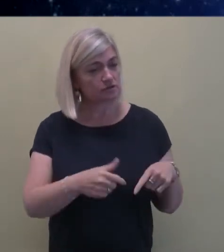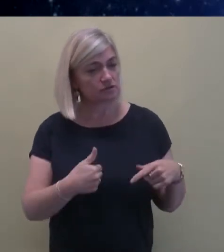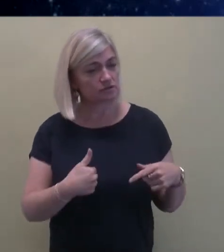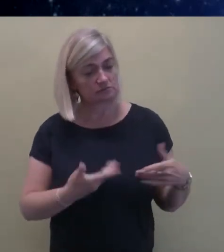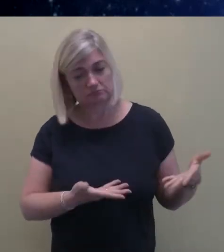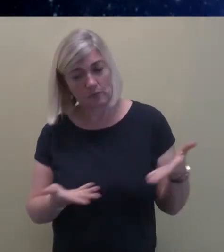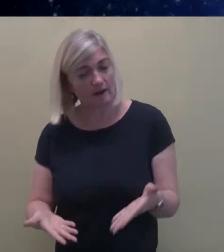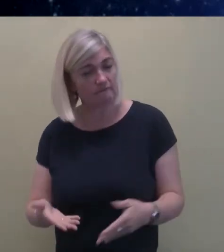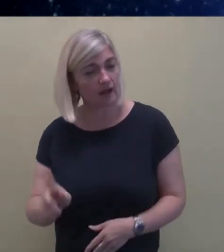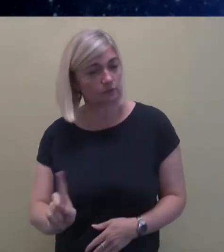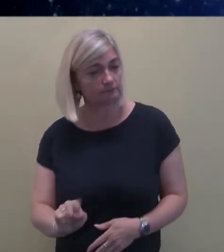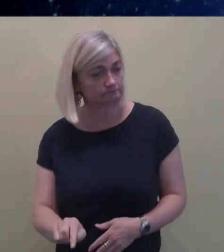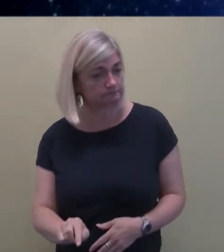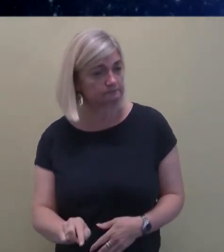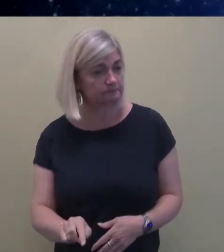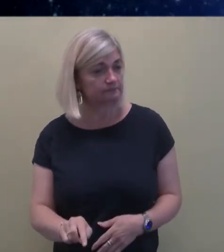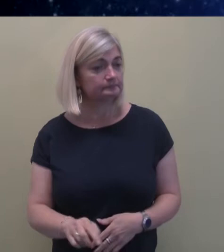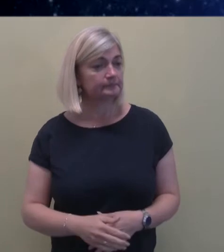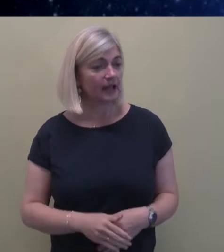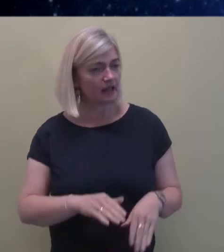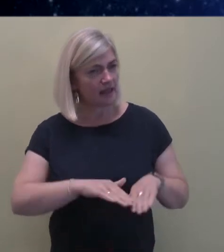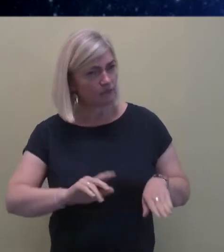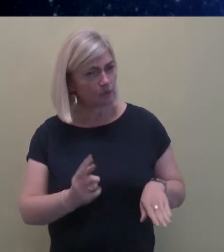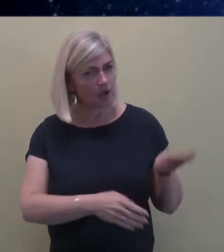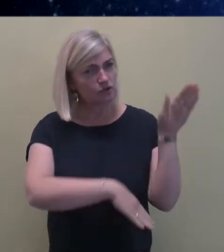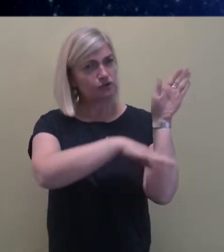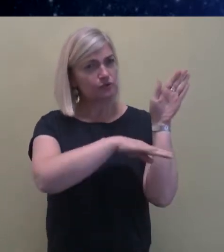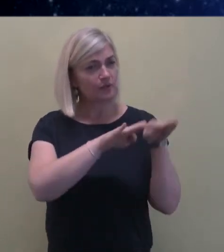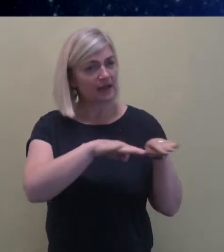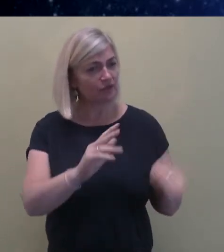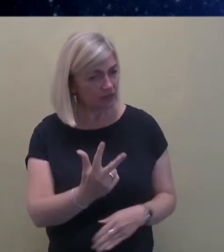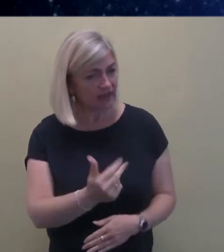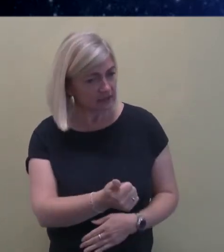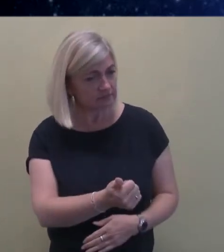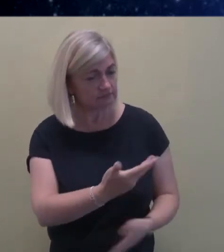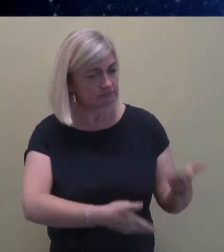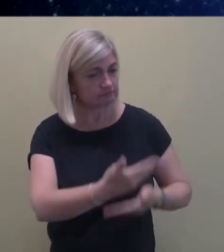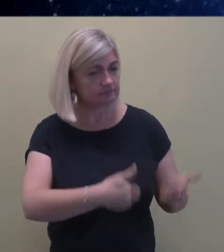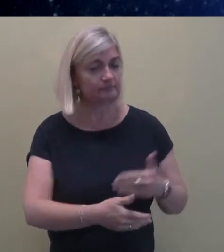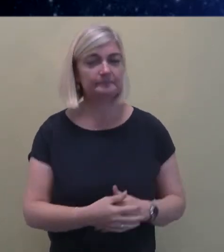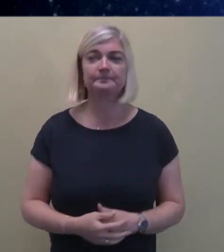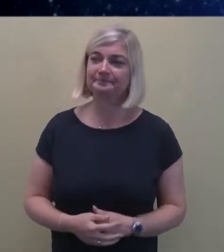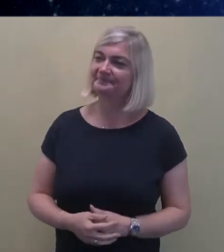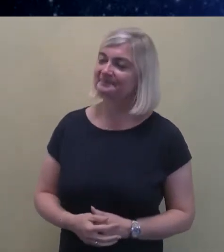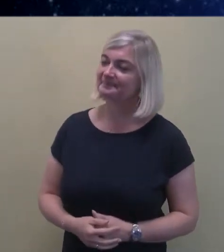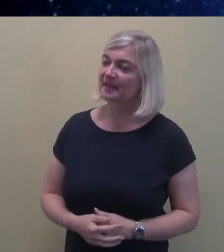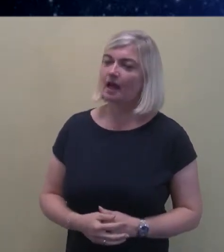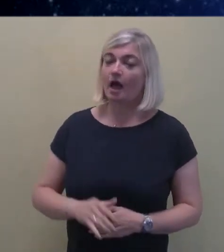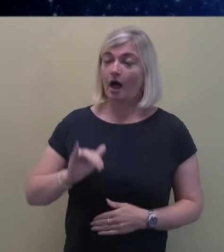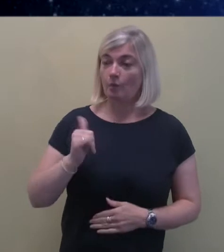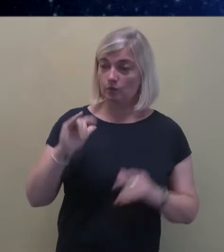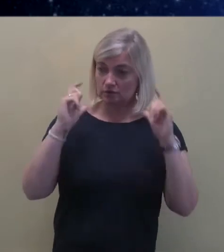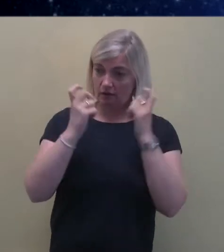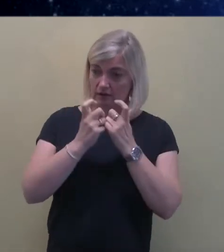study at higher education, but you don't have a prior experience or prior knowledge, and you still want to make a start somewhere, we have